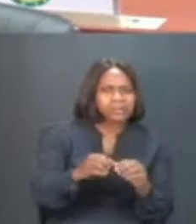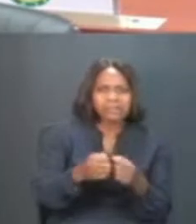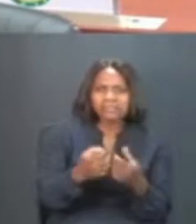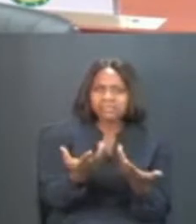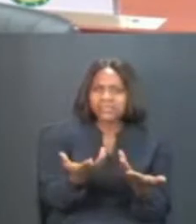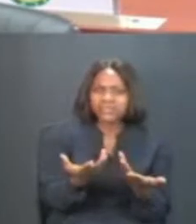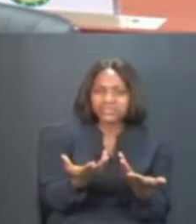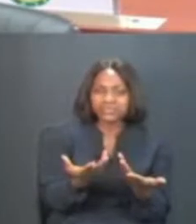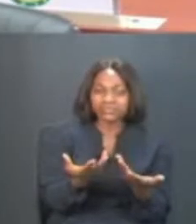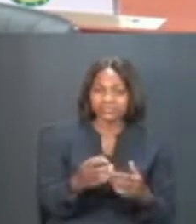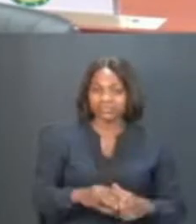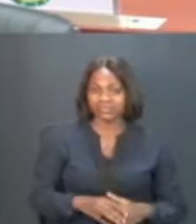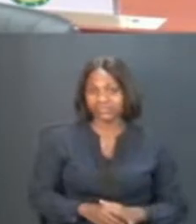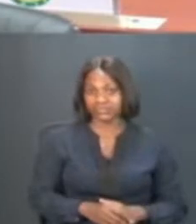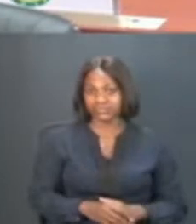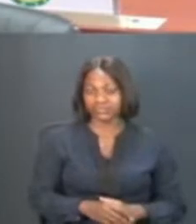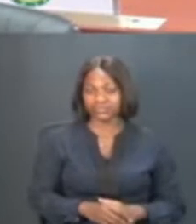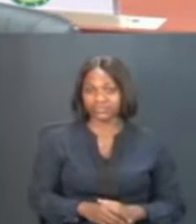many